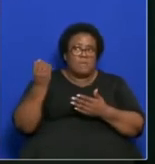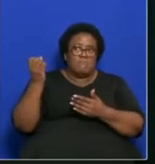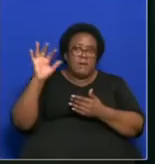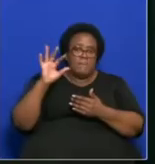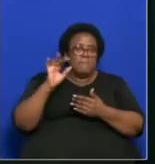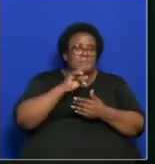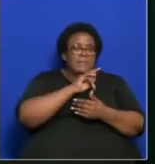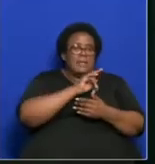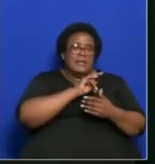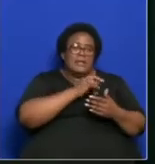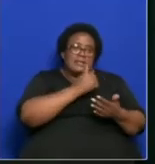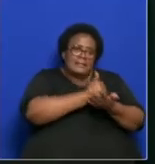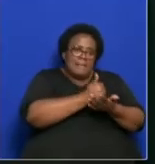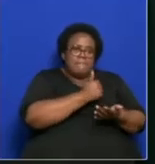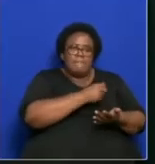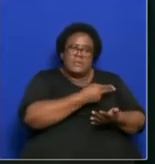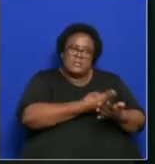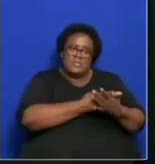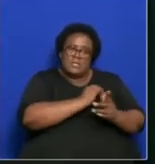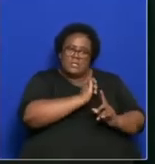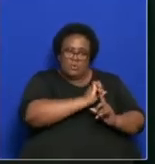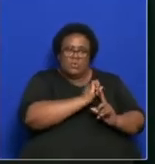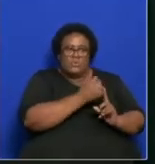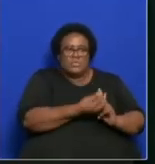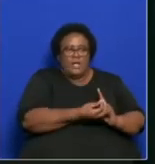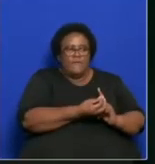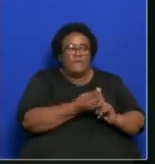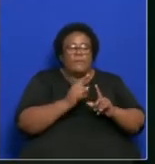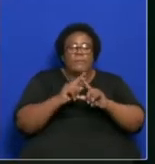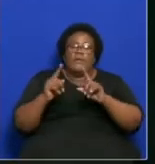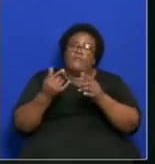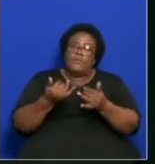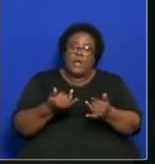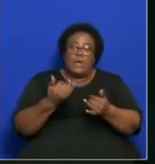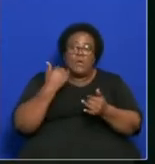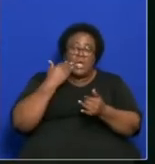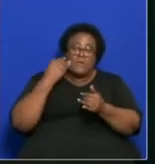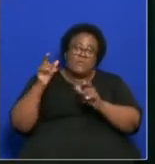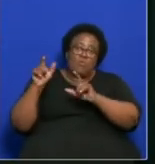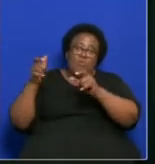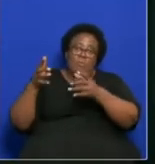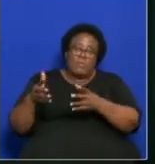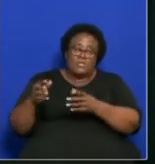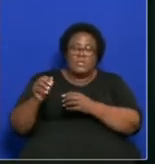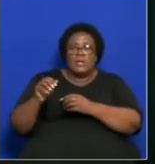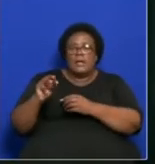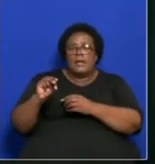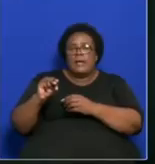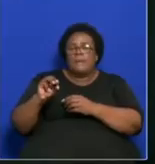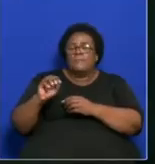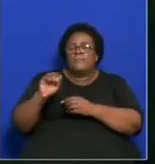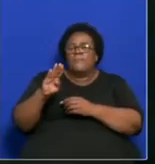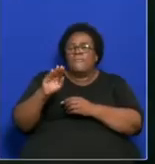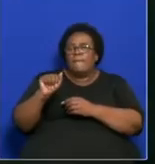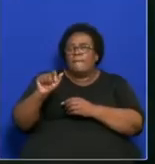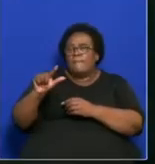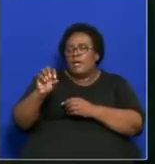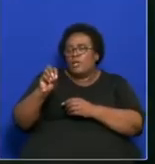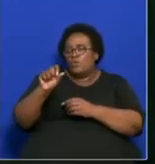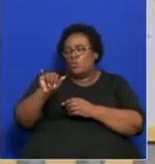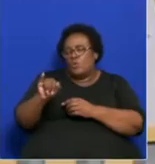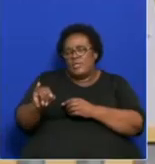now, if Commissioner Balwa is finished with her question, then you can continue with what you were dealing with.